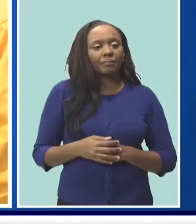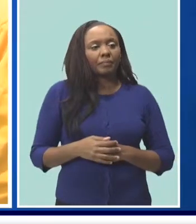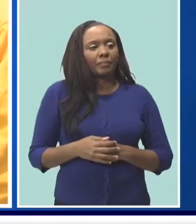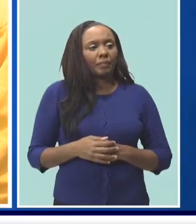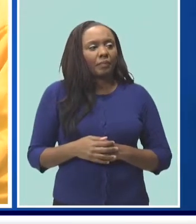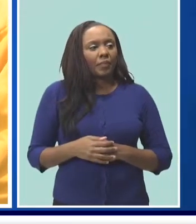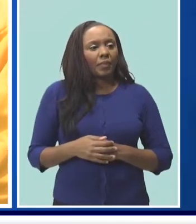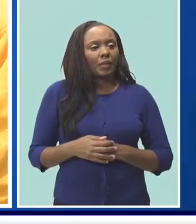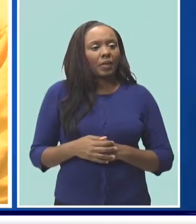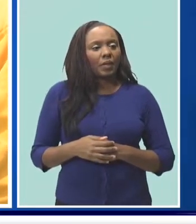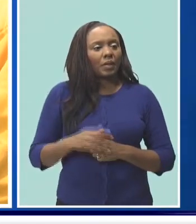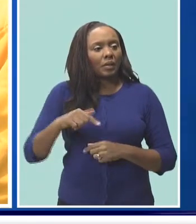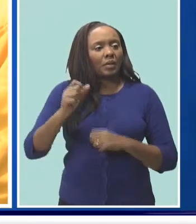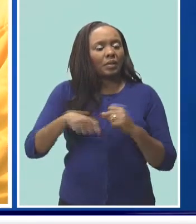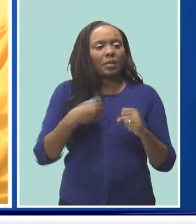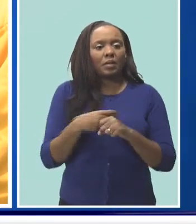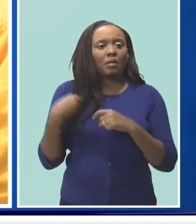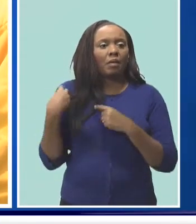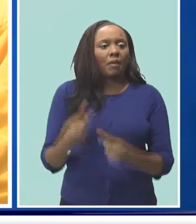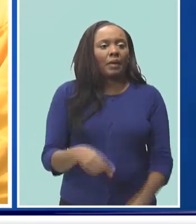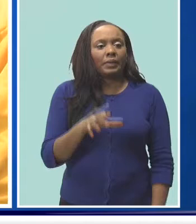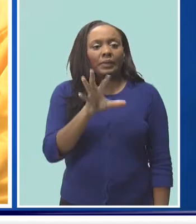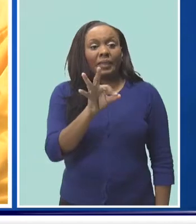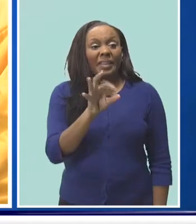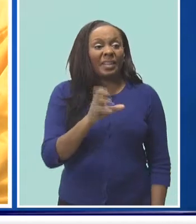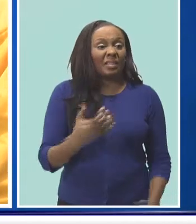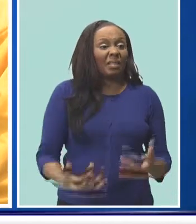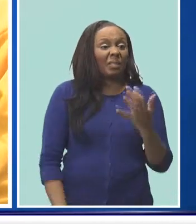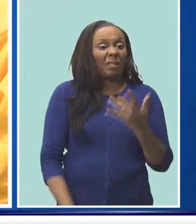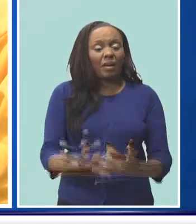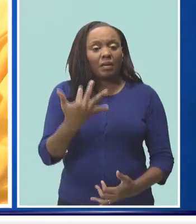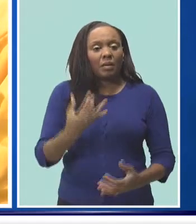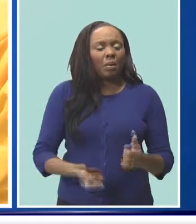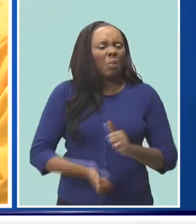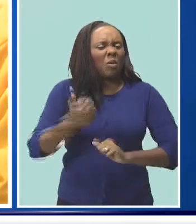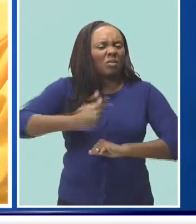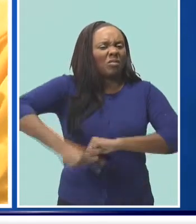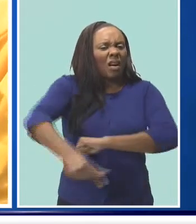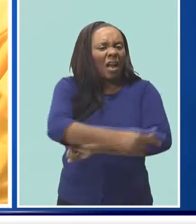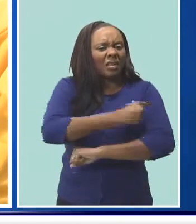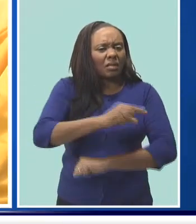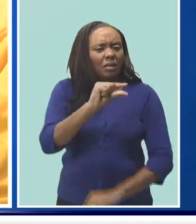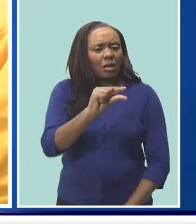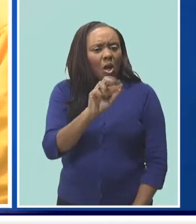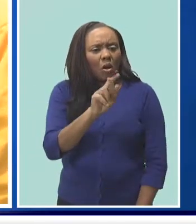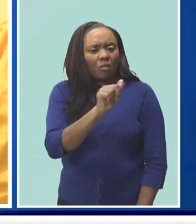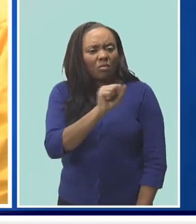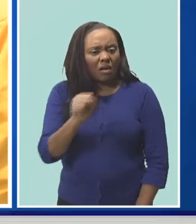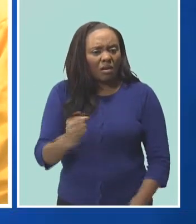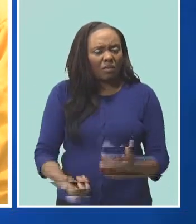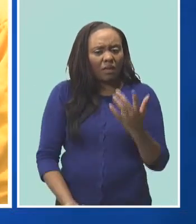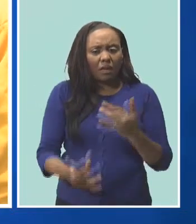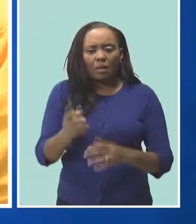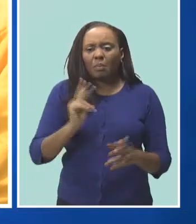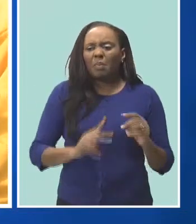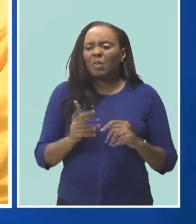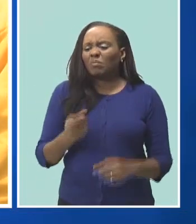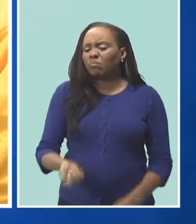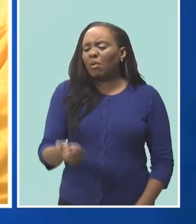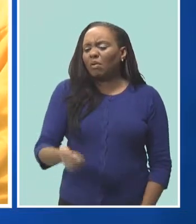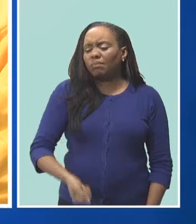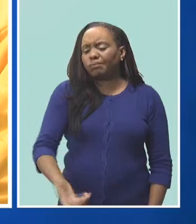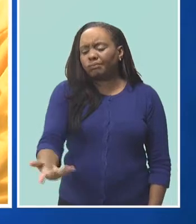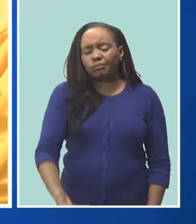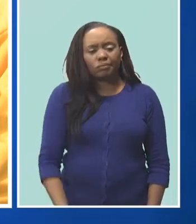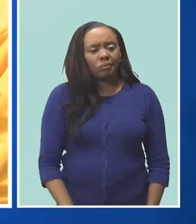900 fires already for the year, and the majority are grass fires. And it seems as though people are burning just for the sake of burning.